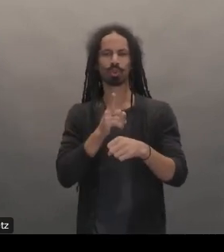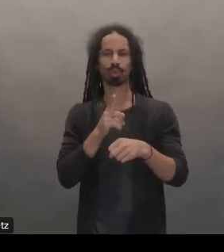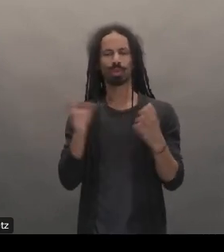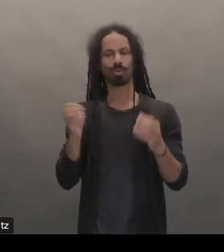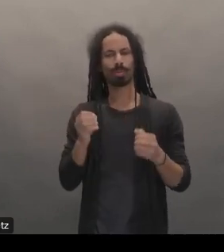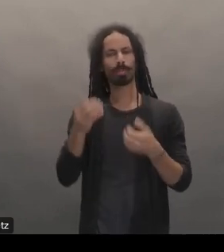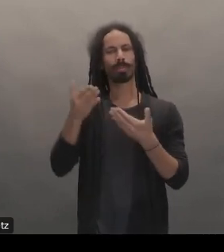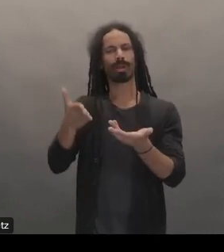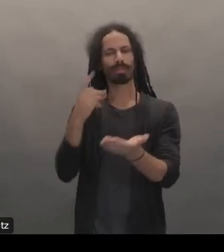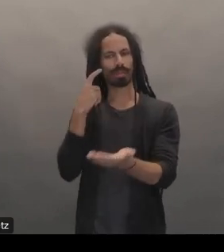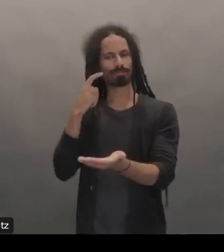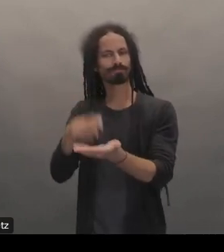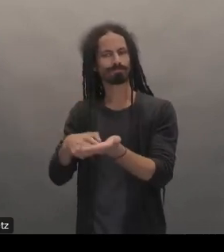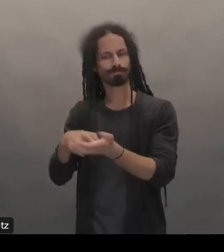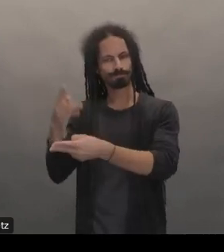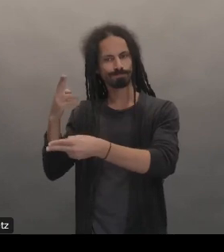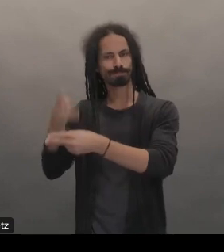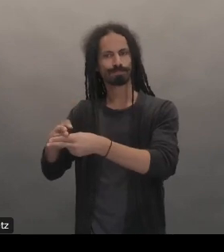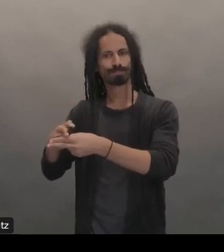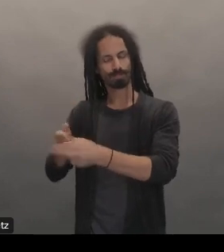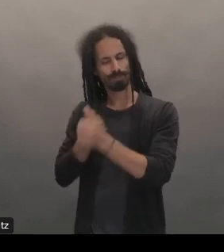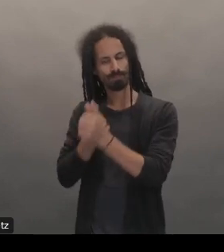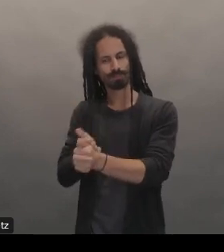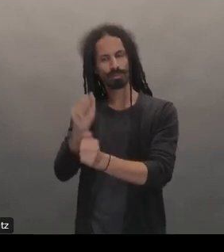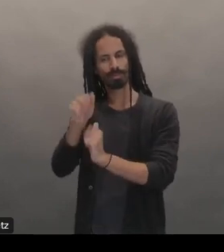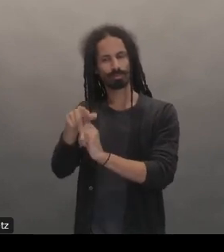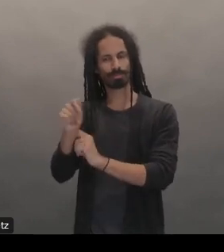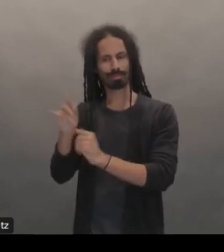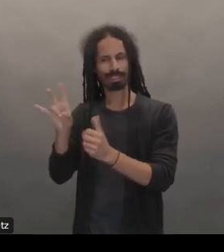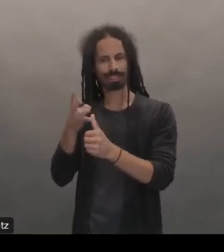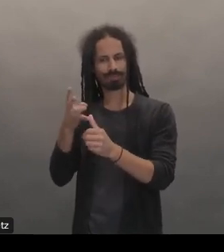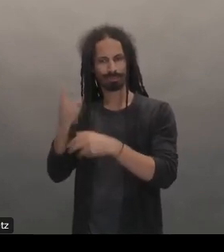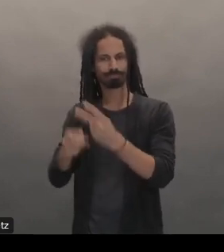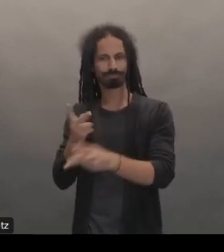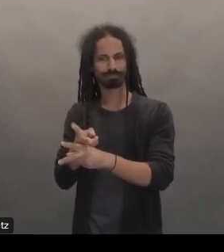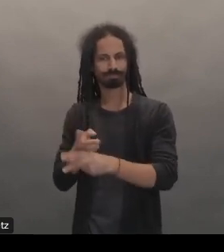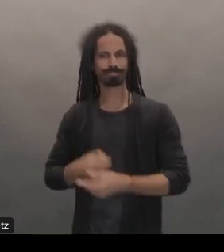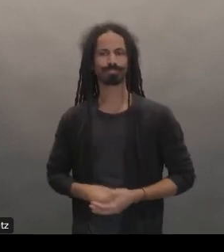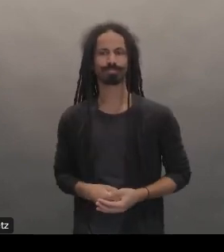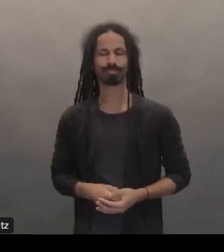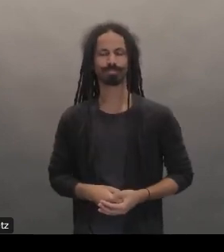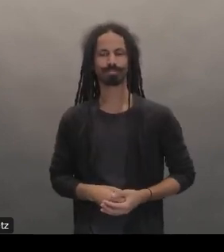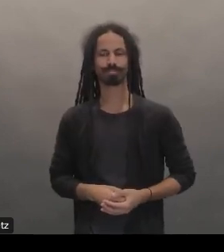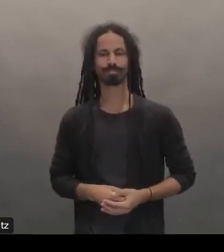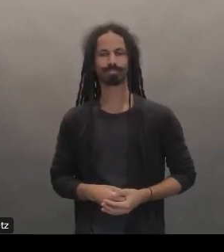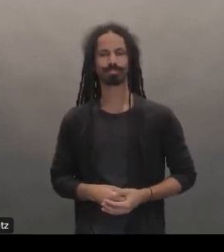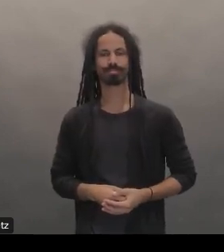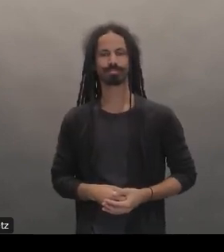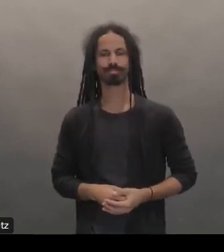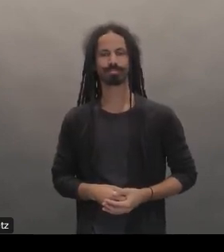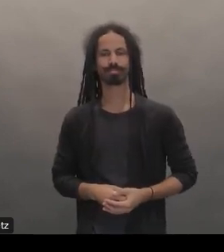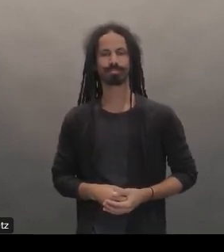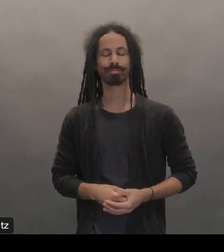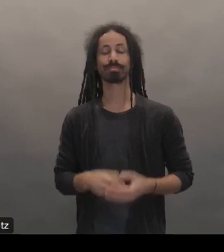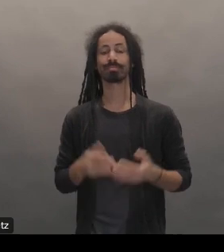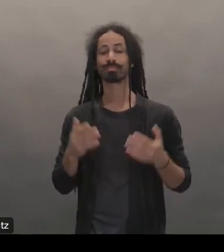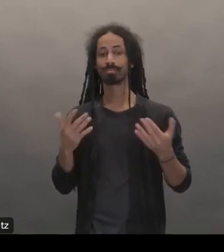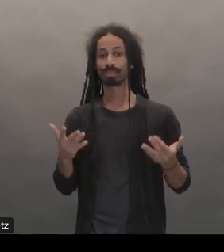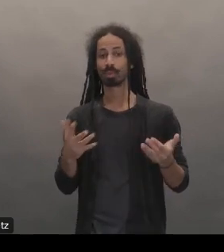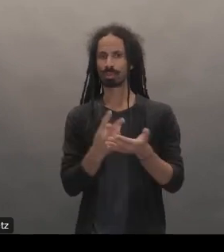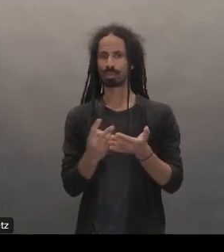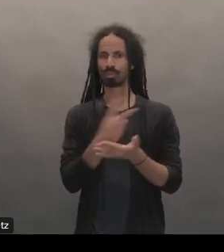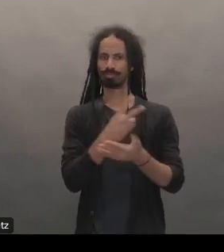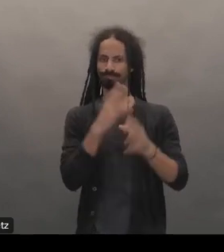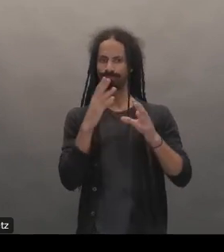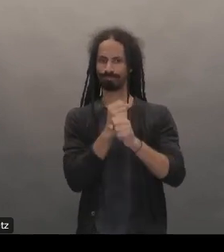attribution by following the APA 7 guidelines. Okay, so to review, the license